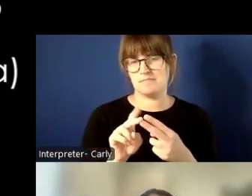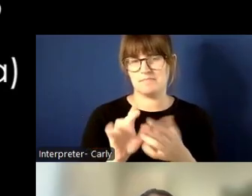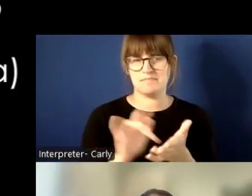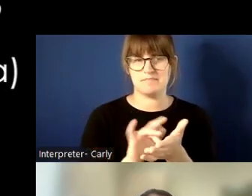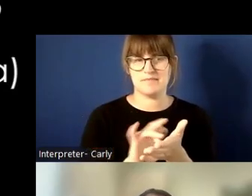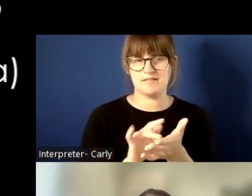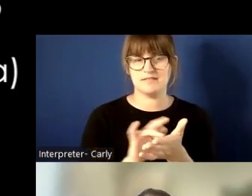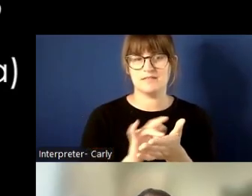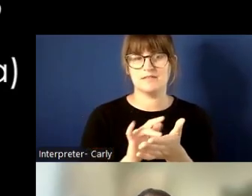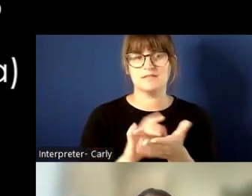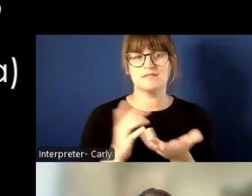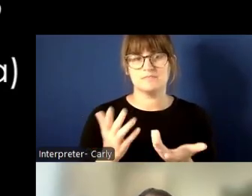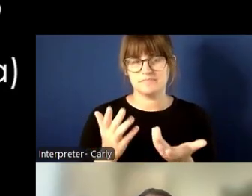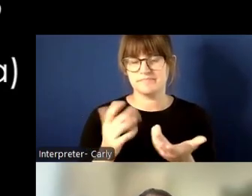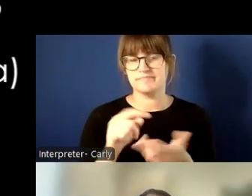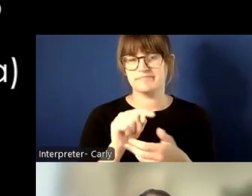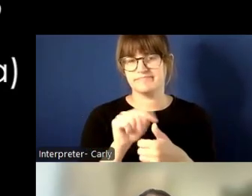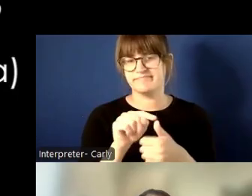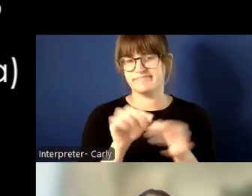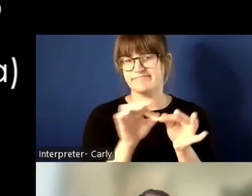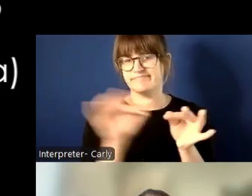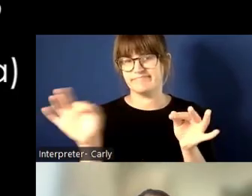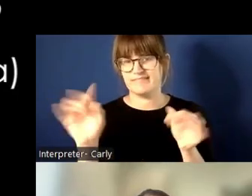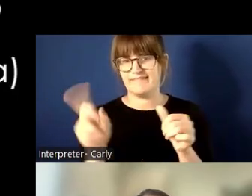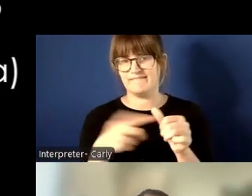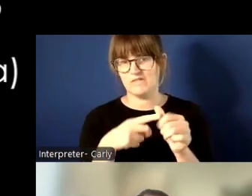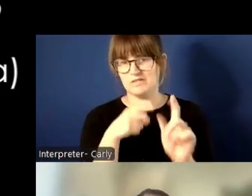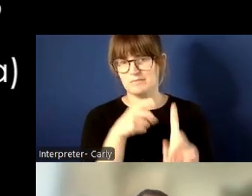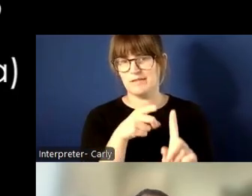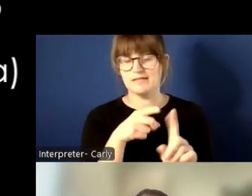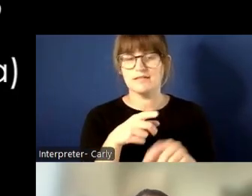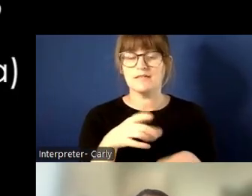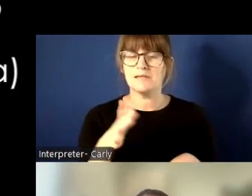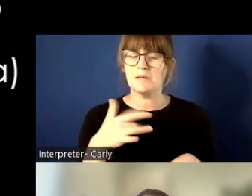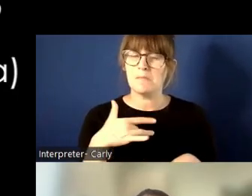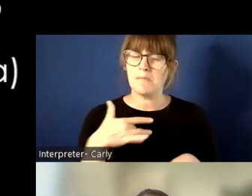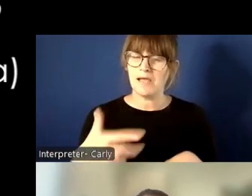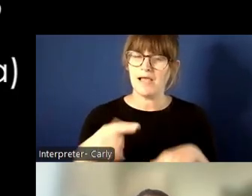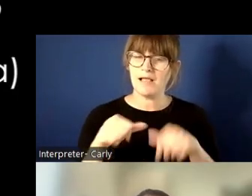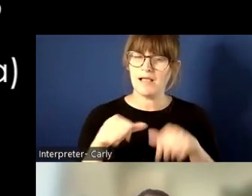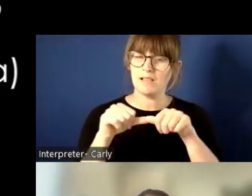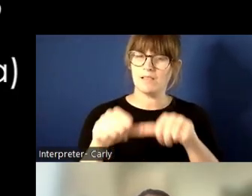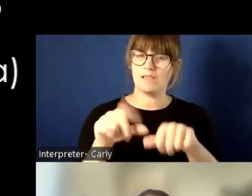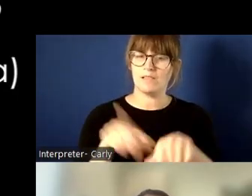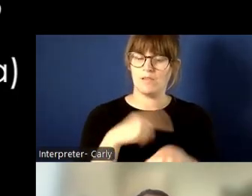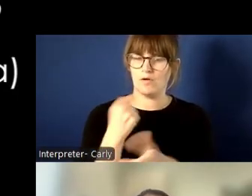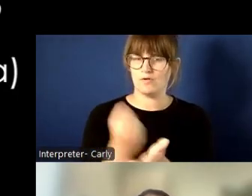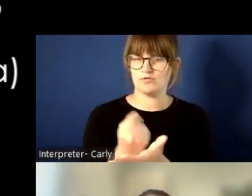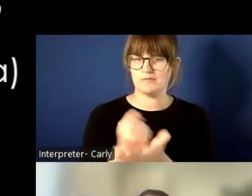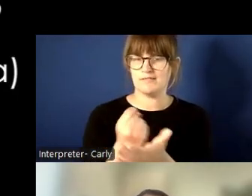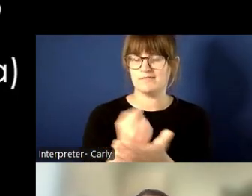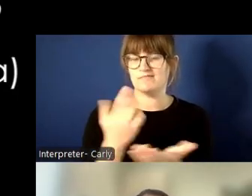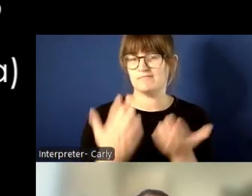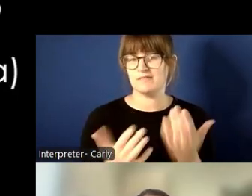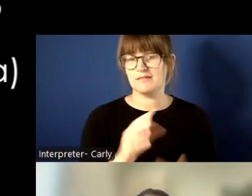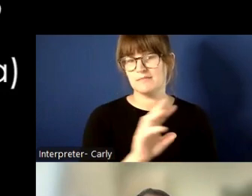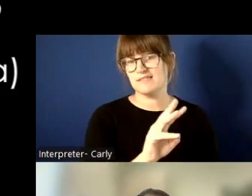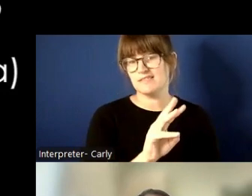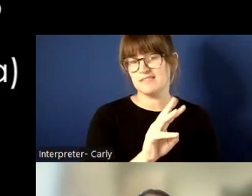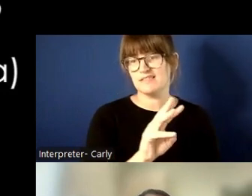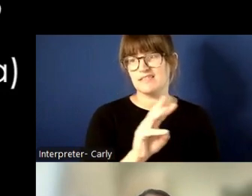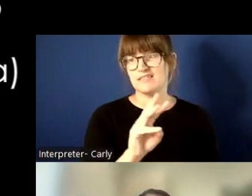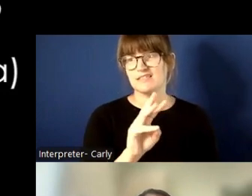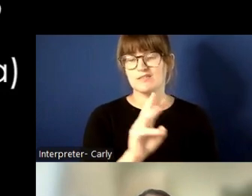or this other microtubule inhibitor. And these tend to have pretty long treatment durations of anywhere from 6 to 10 to 12